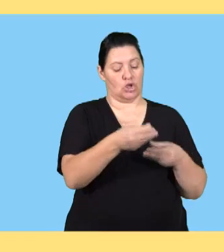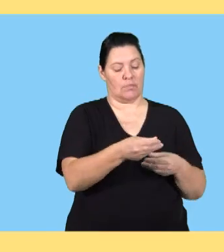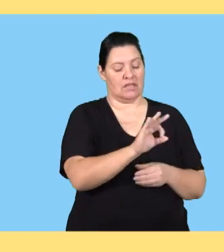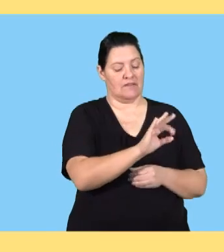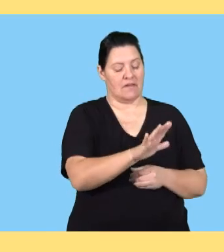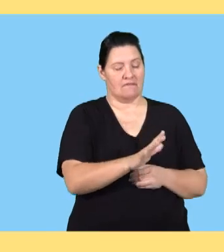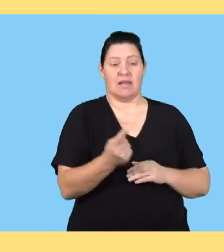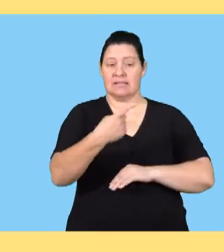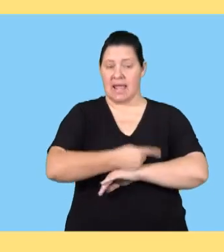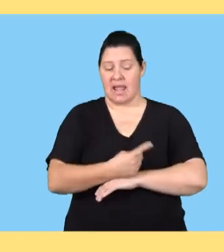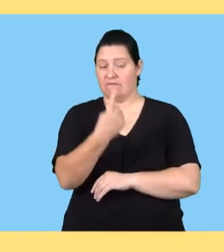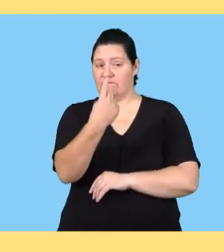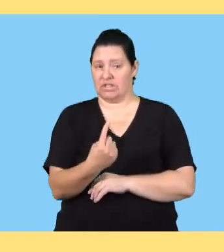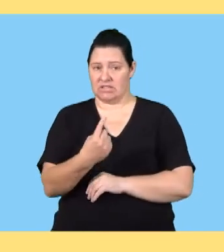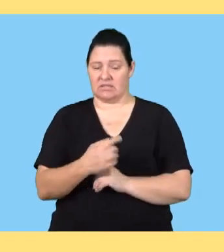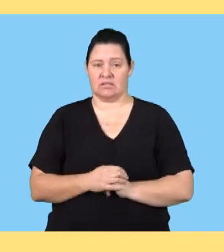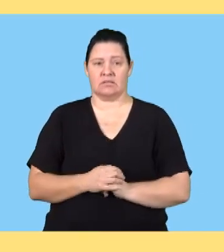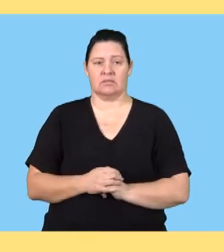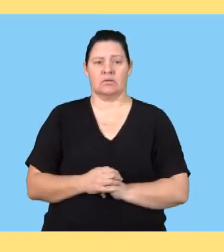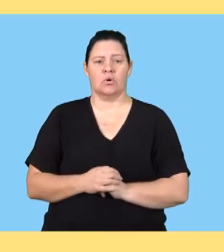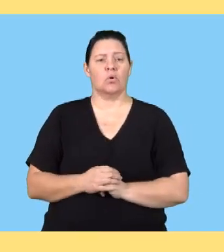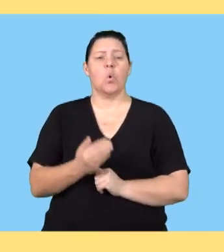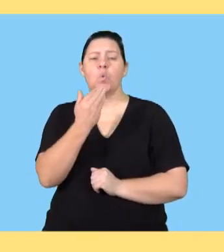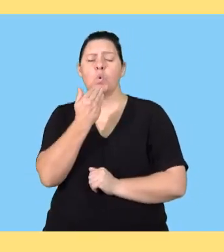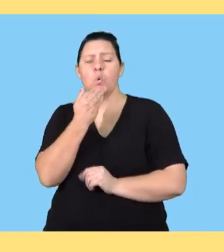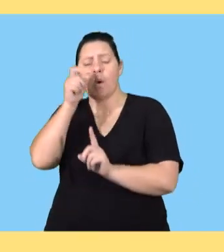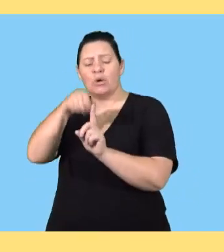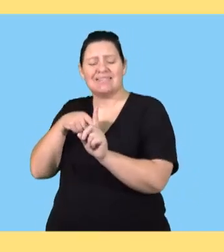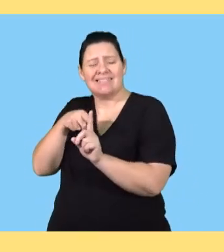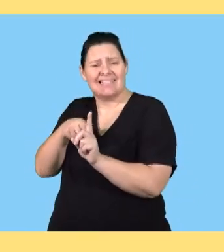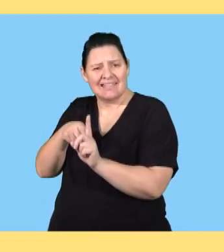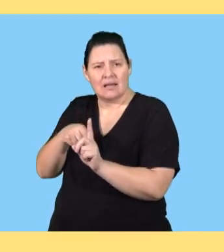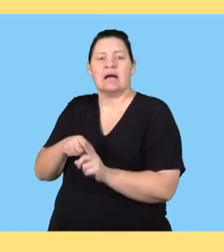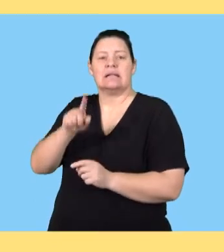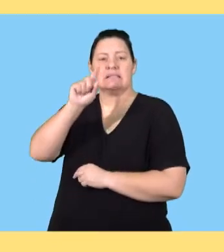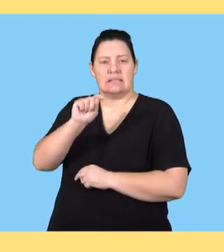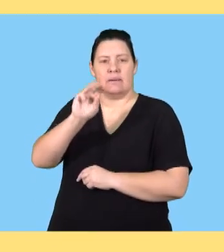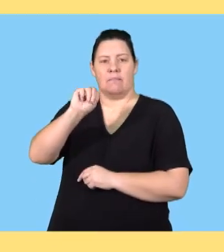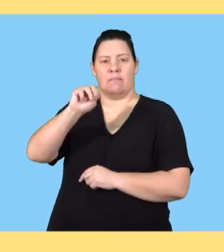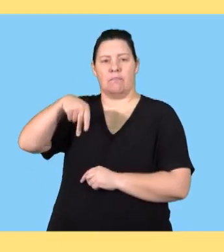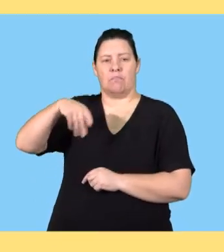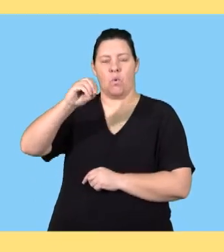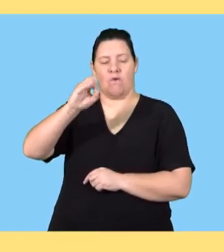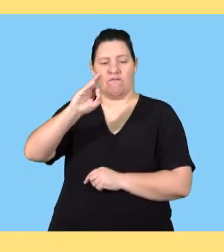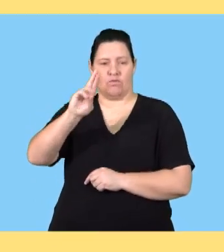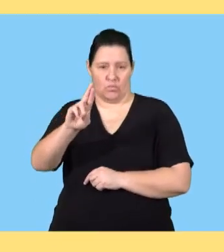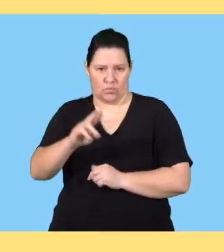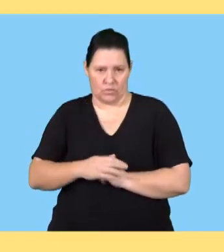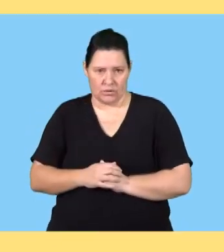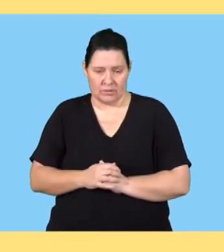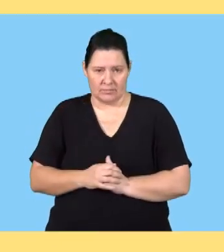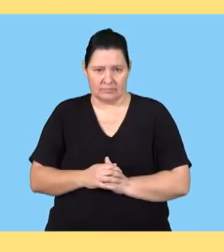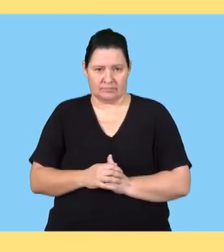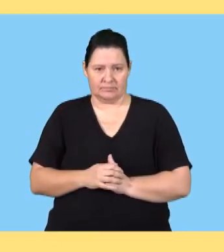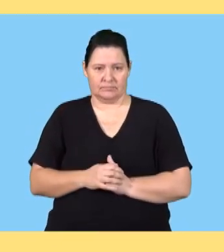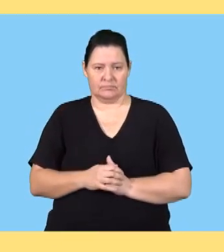day is the first. What is the name of the creditor? It is T. Mpofu. So I'm